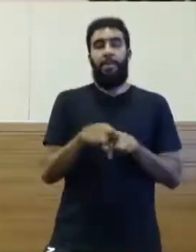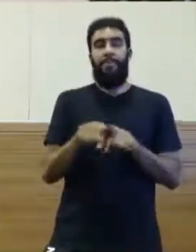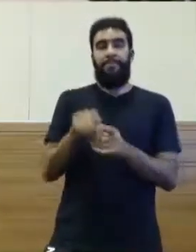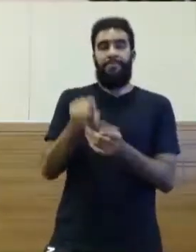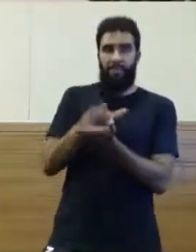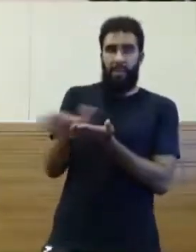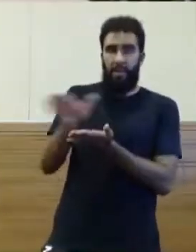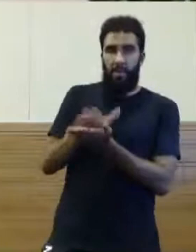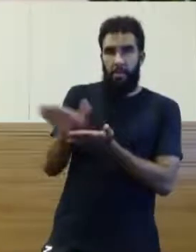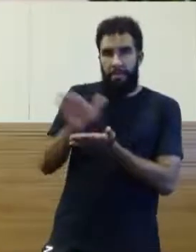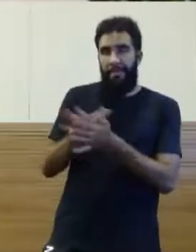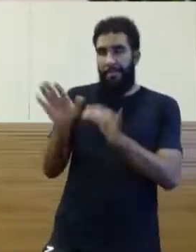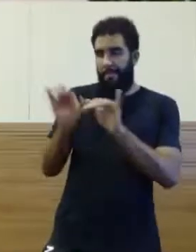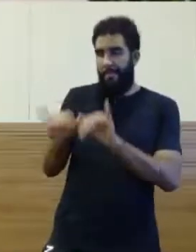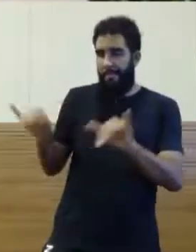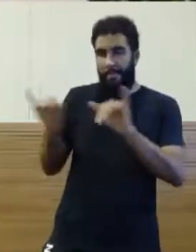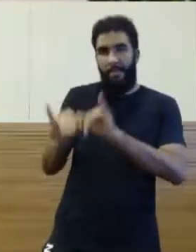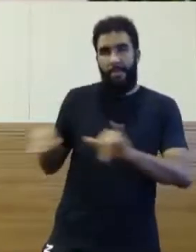heels